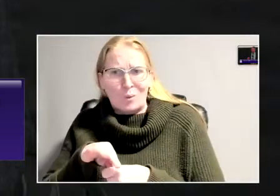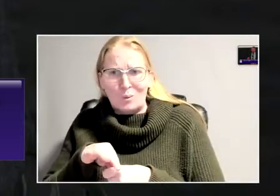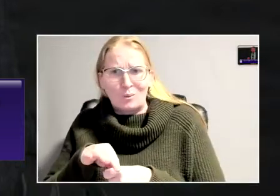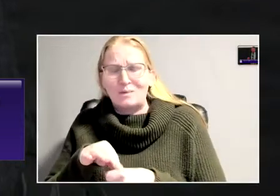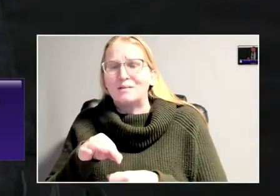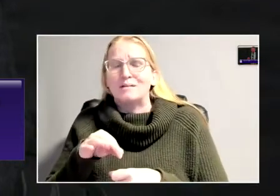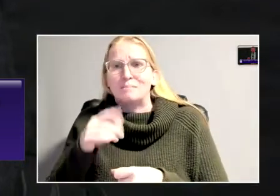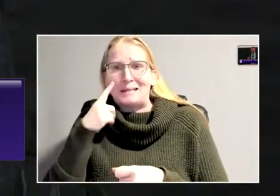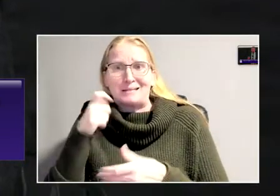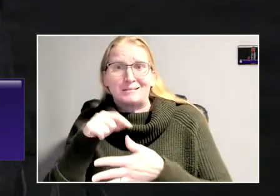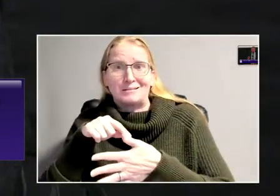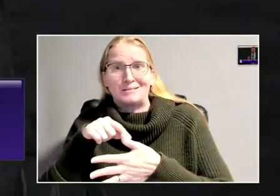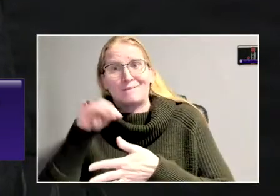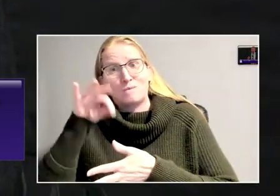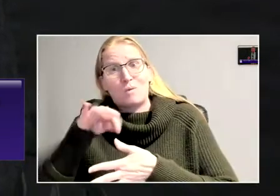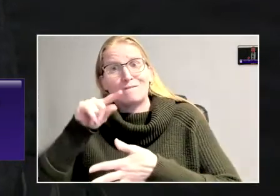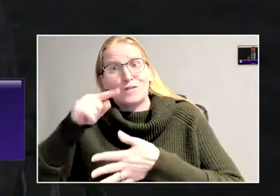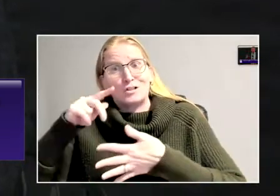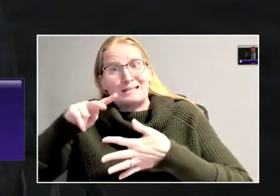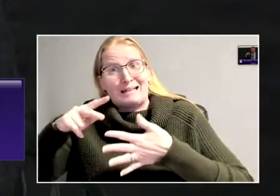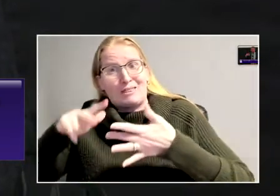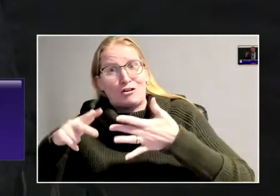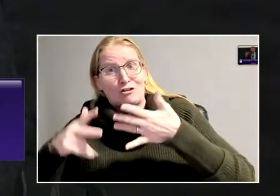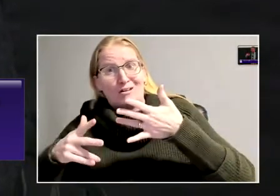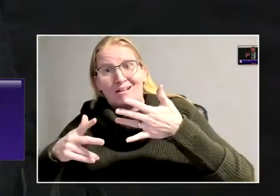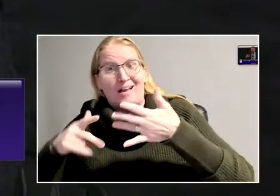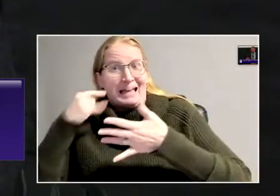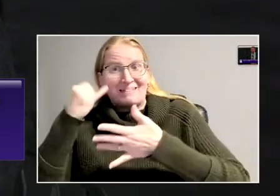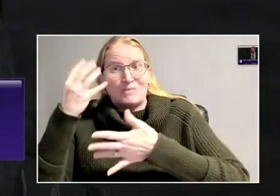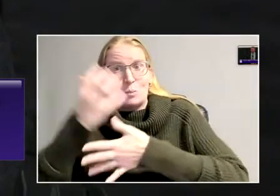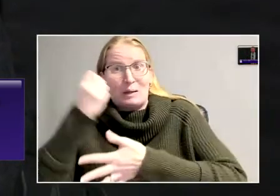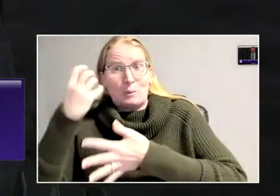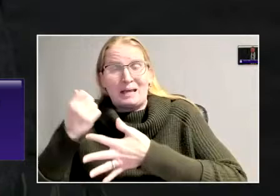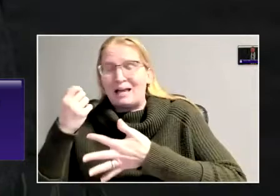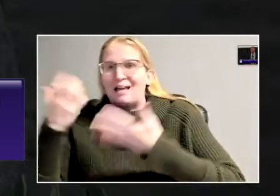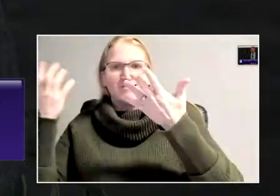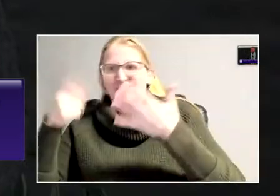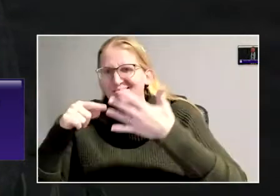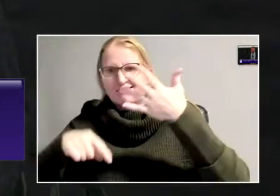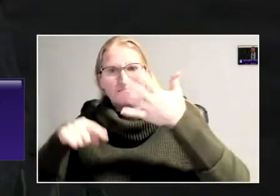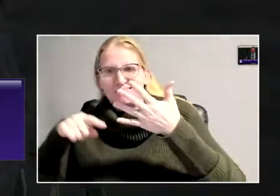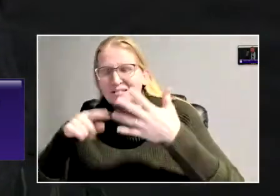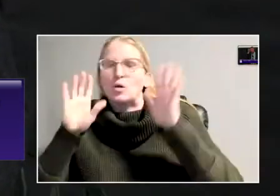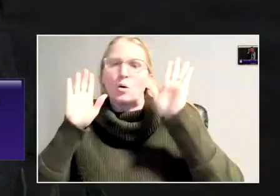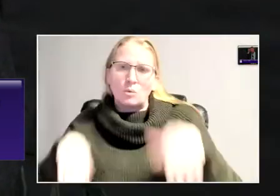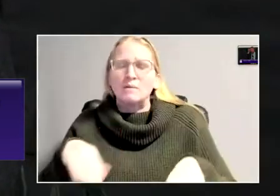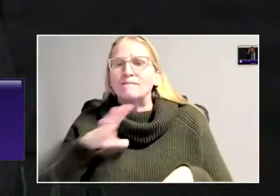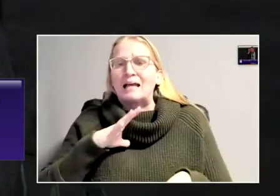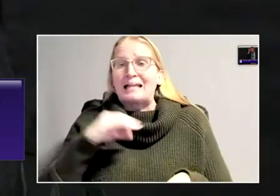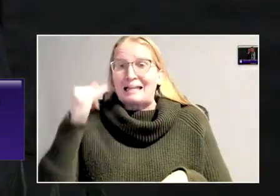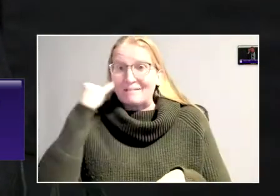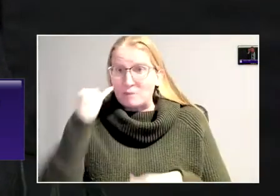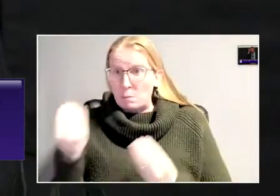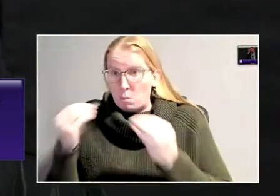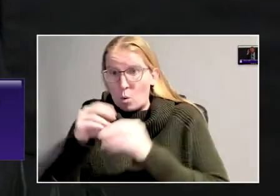candidates than there are slots we'll just uh divide the house and get to a point where we see who's got the most